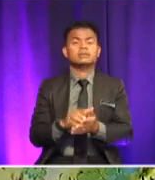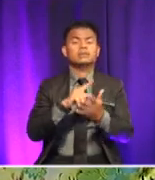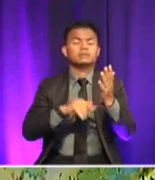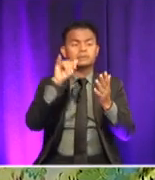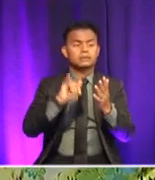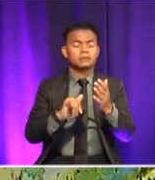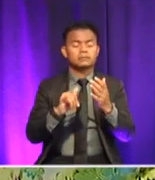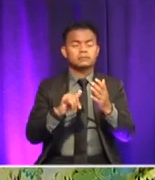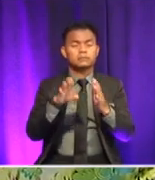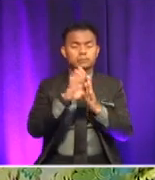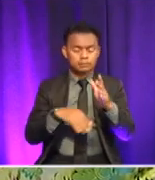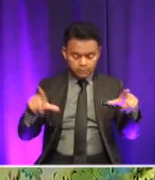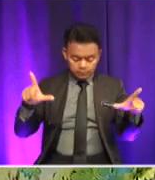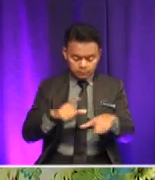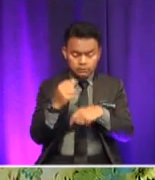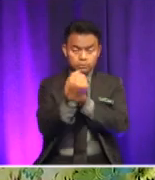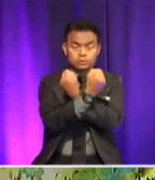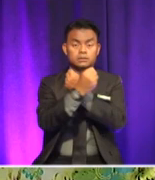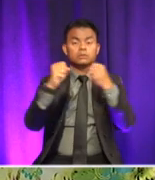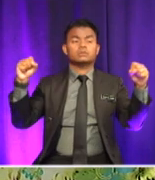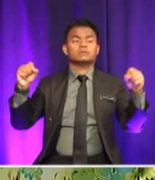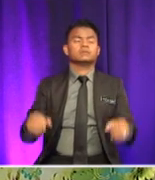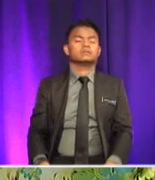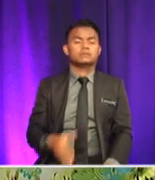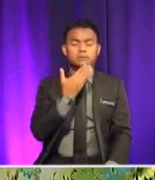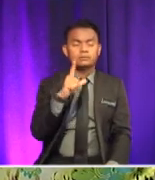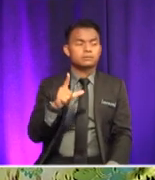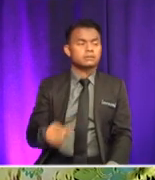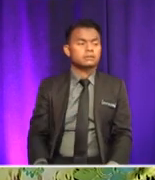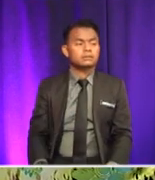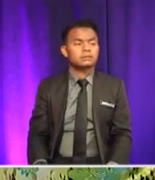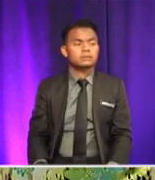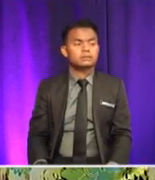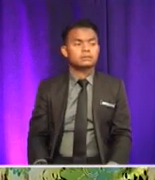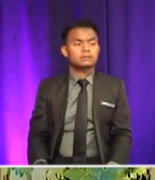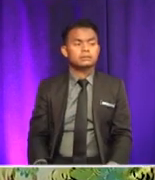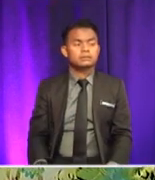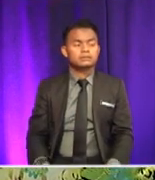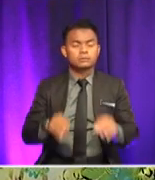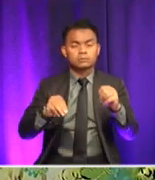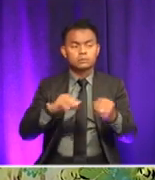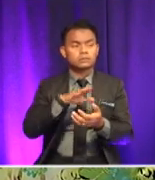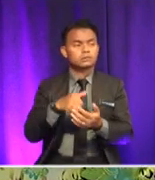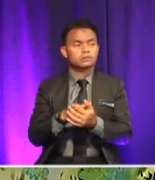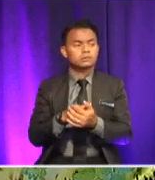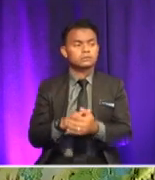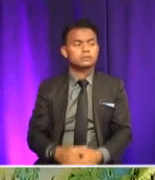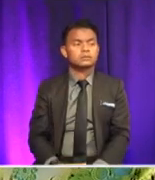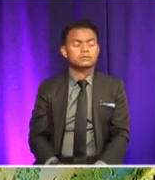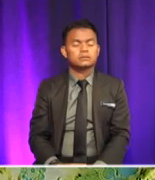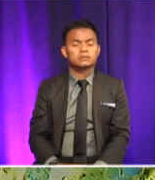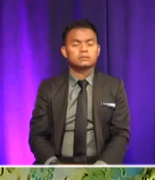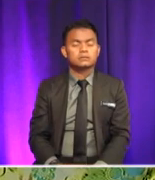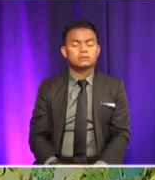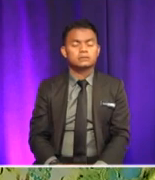AO3. Okay, my students will be like, AO3 teacher, language and literature advisors, they're so scared of it.